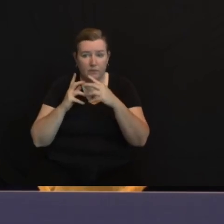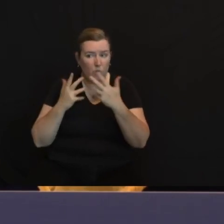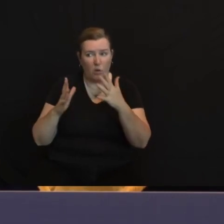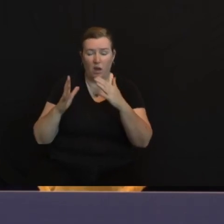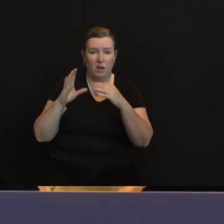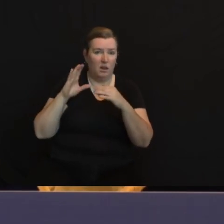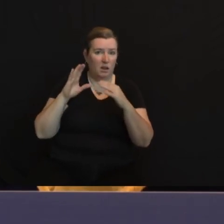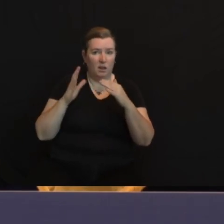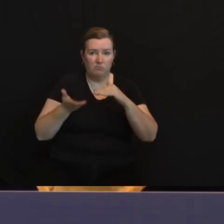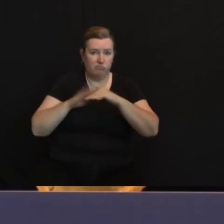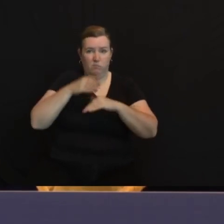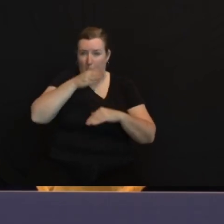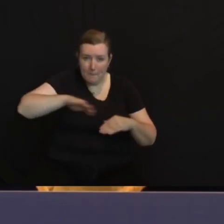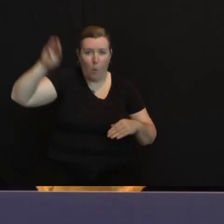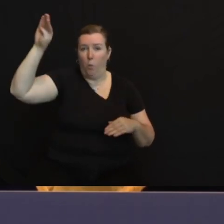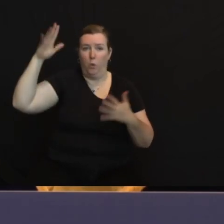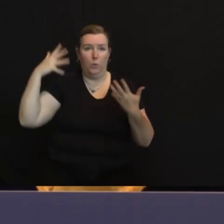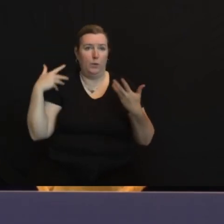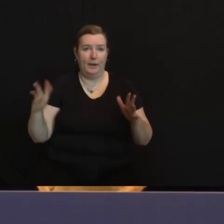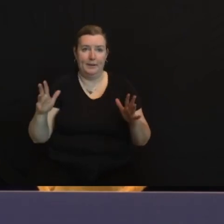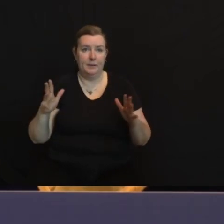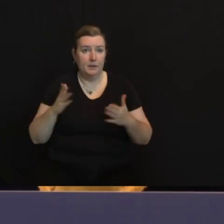that indoor dining per se is